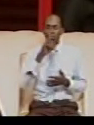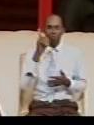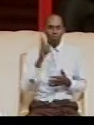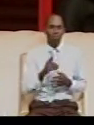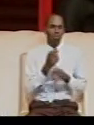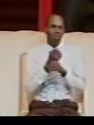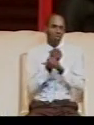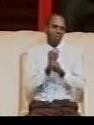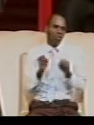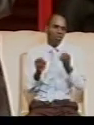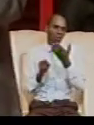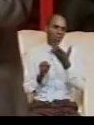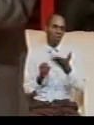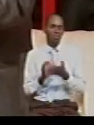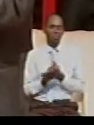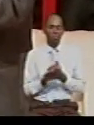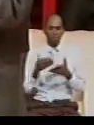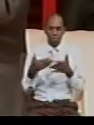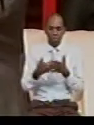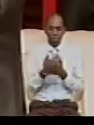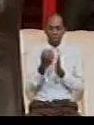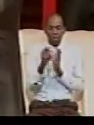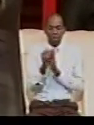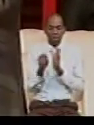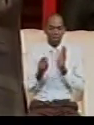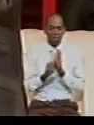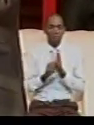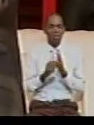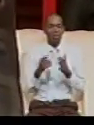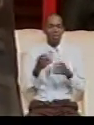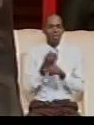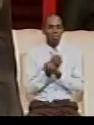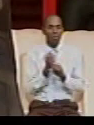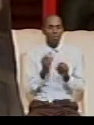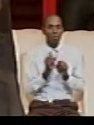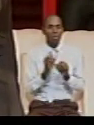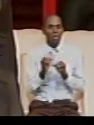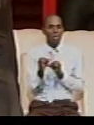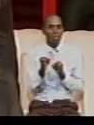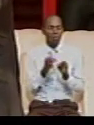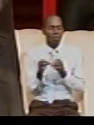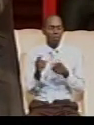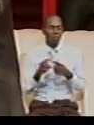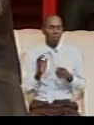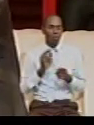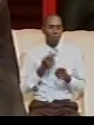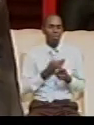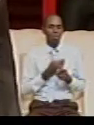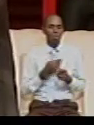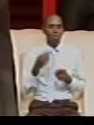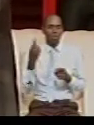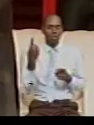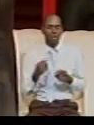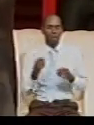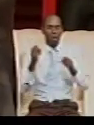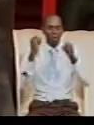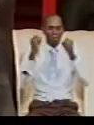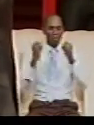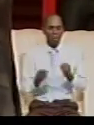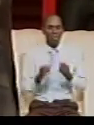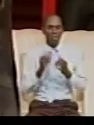Testament salvation. New Testament salvation gives us the power that strengthens